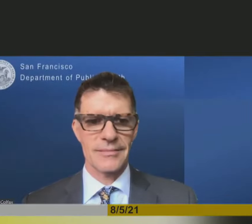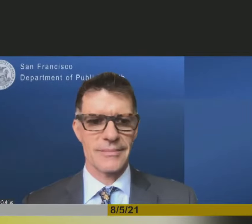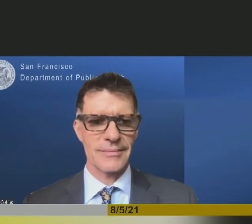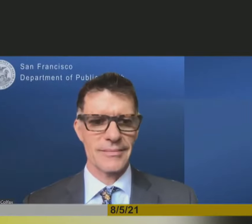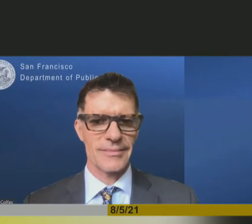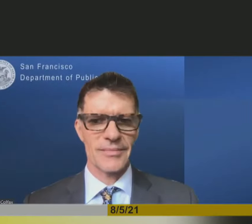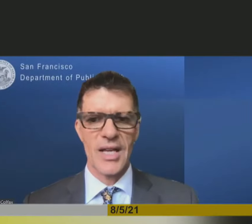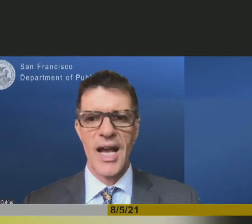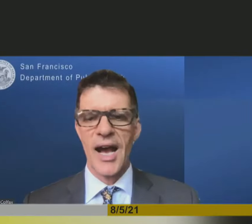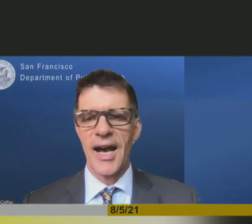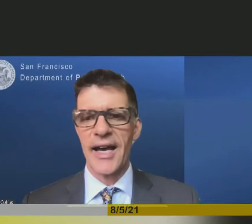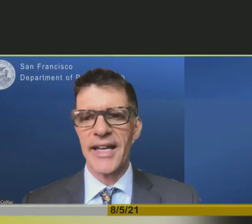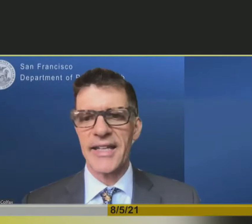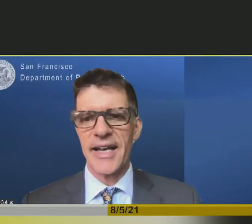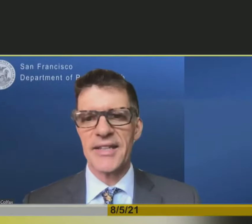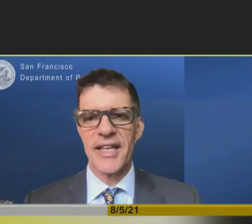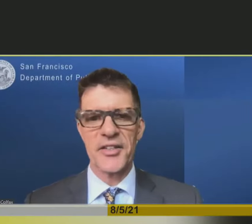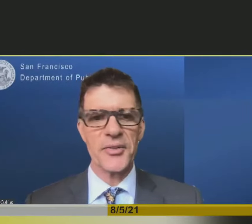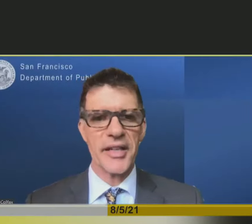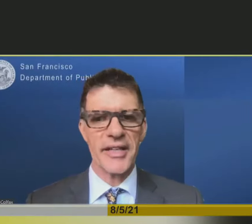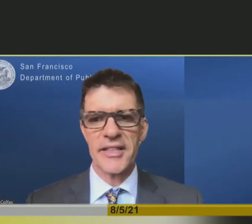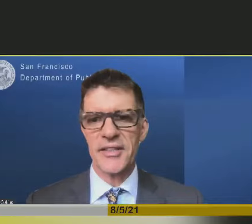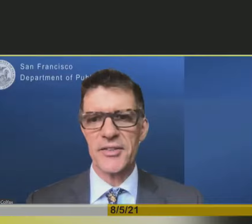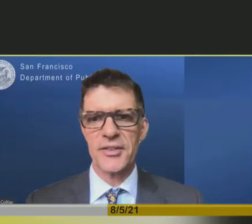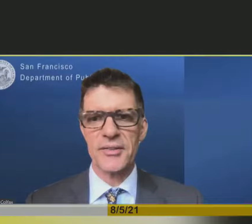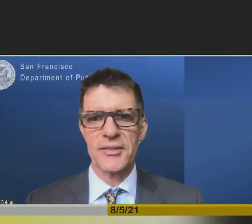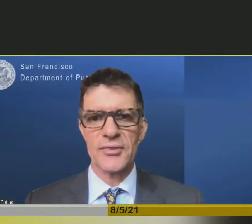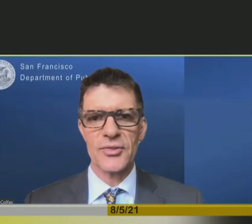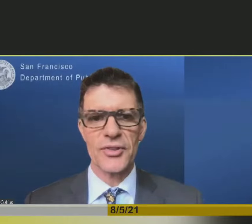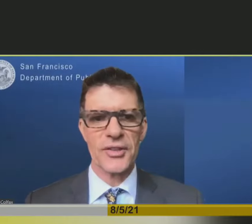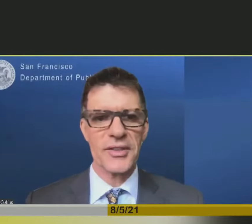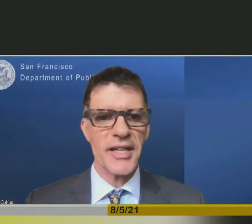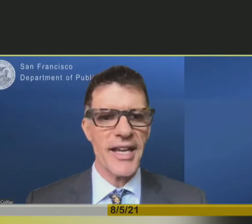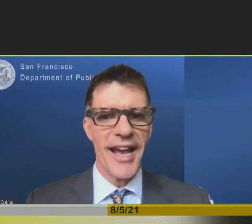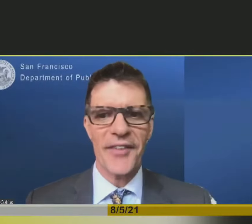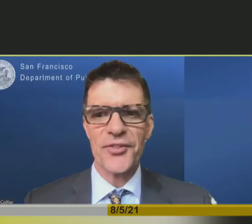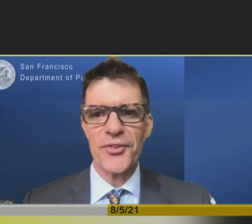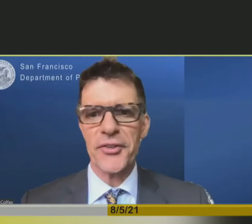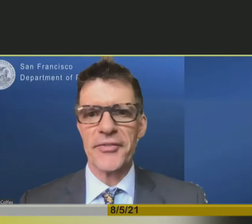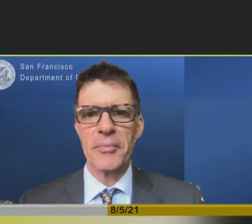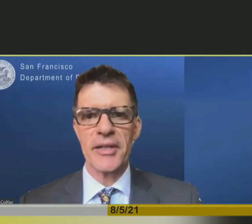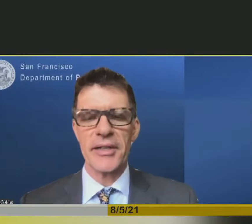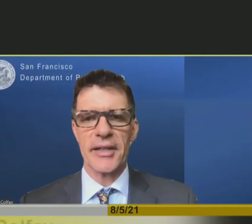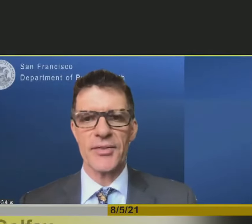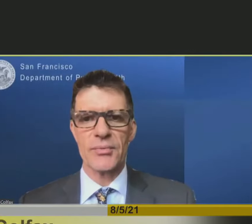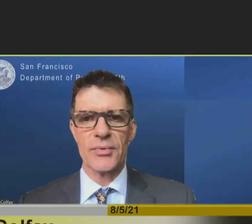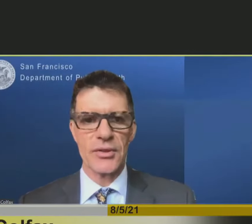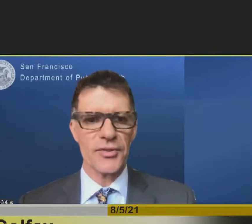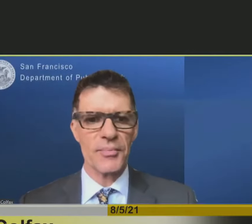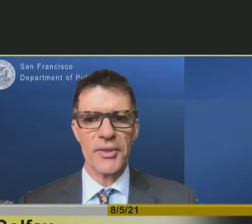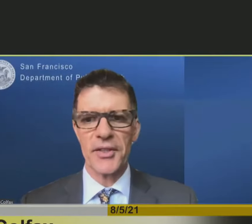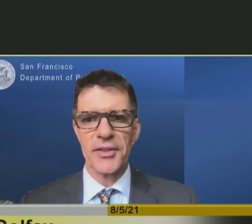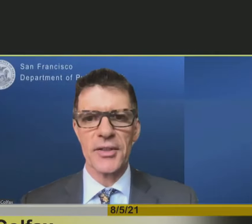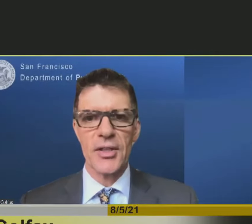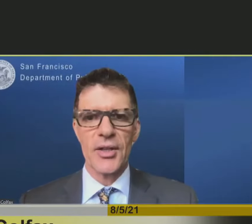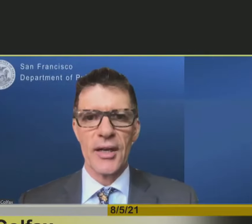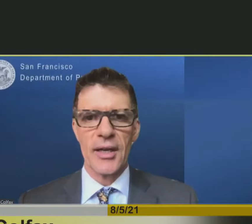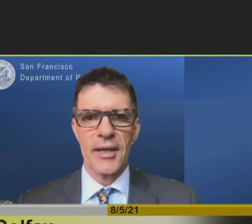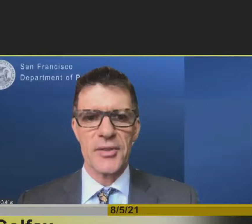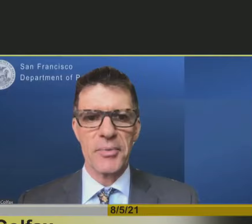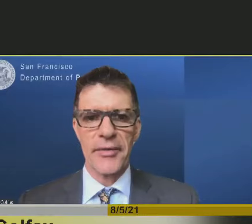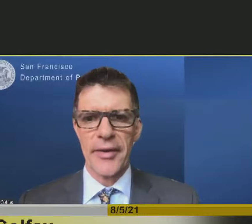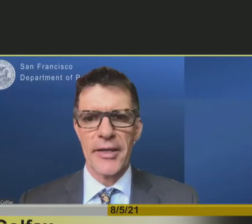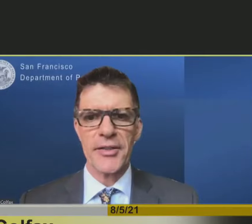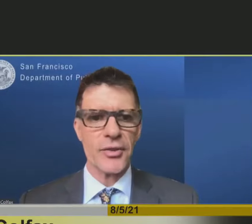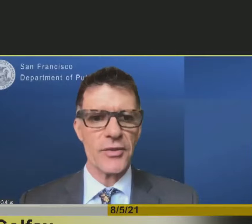Colfax. Hi, thank you, Katie, and good afternoon, everybody. It's really good to be here